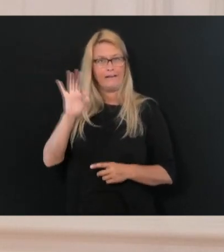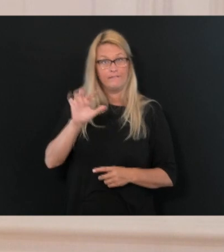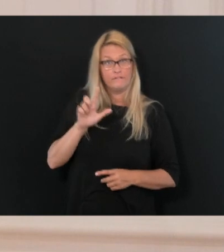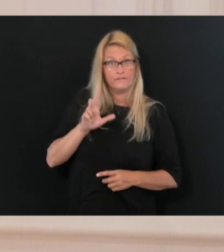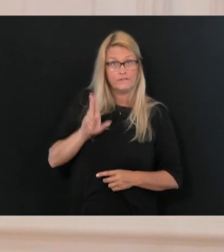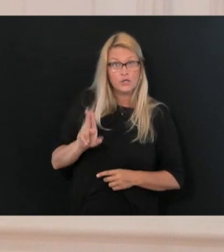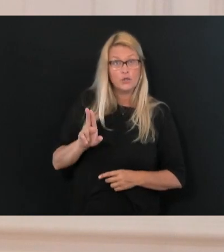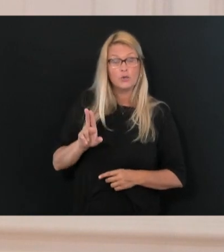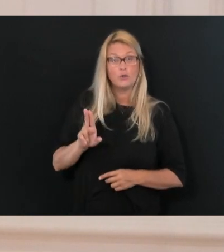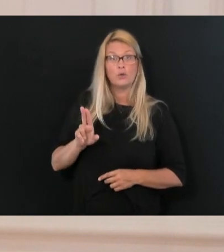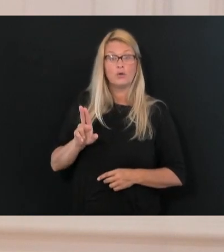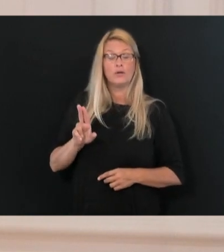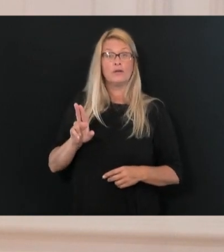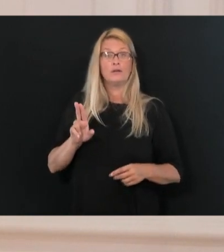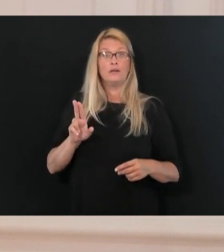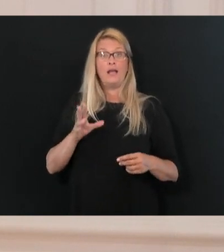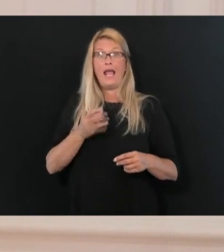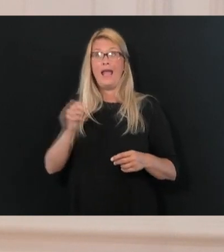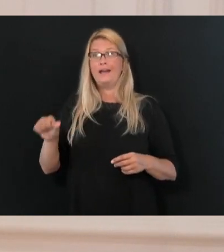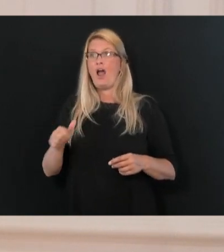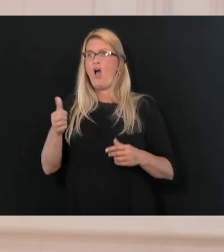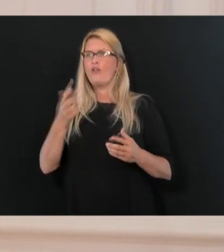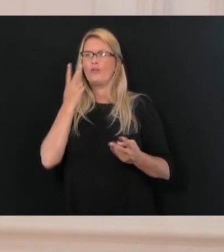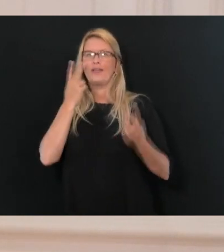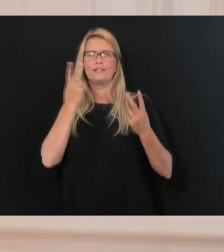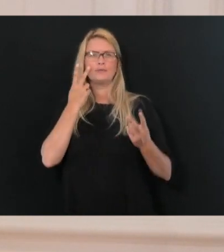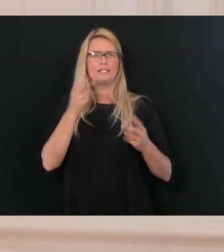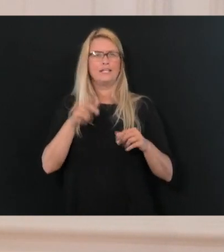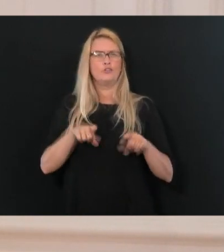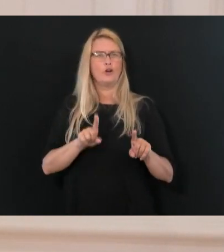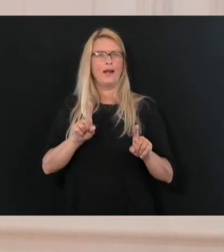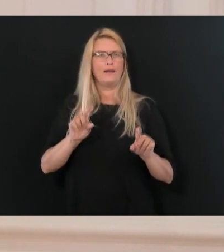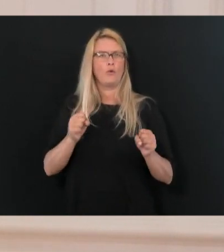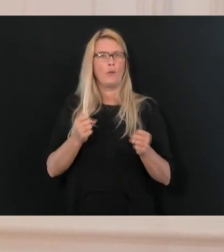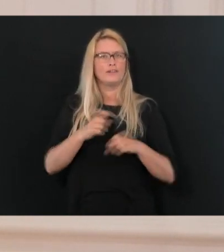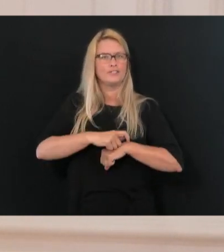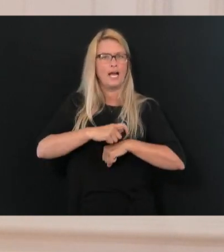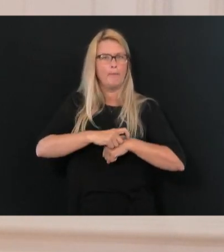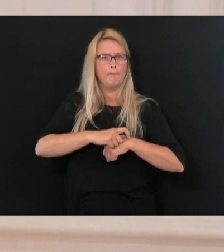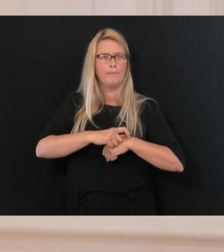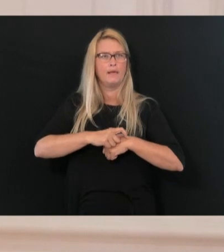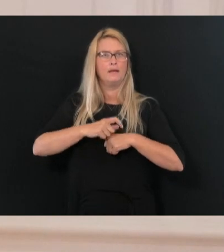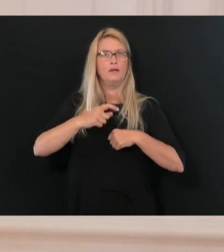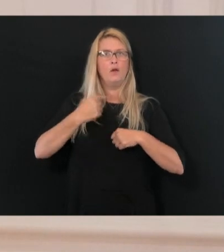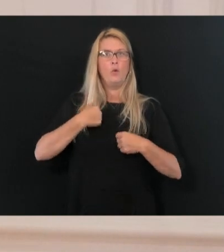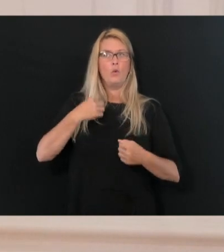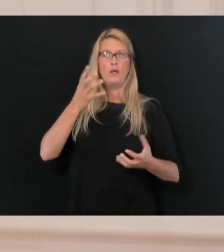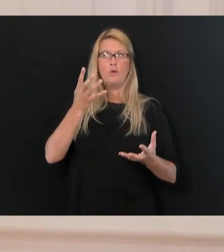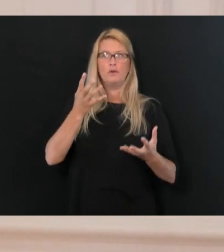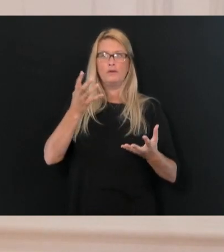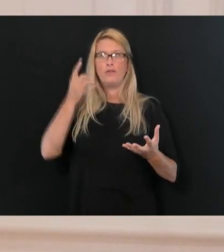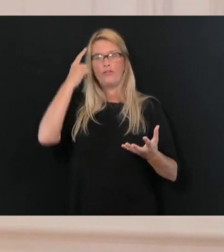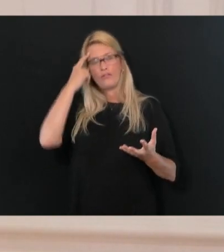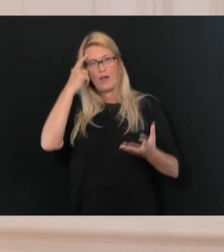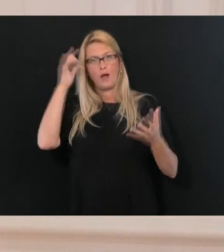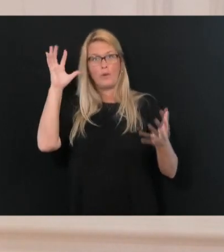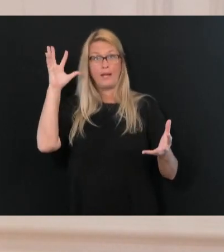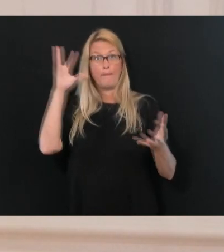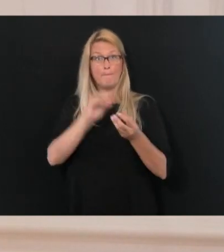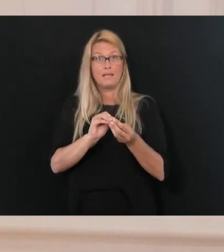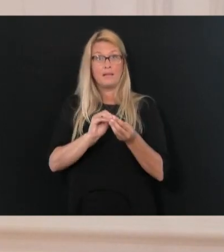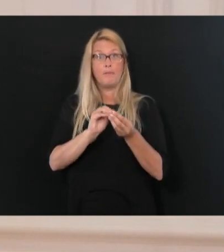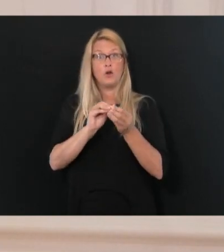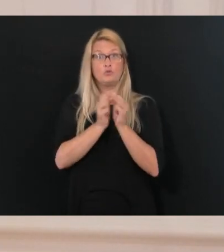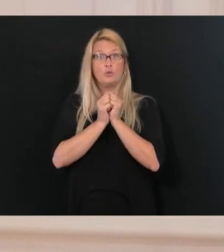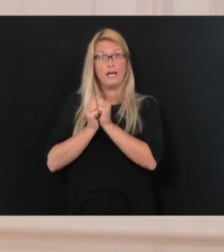like other viruses that we see in the wintertime. And there's the thought that we're going to put all those viruses together so you could test for all of